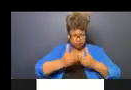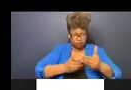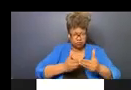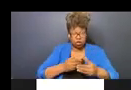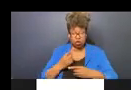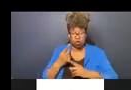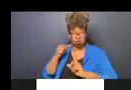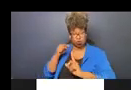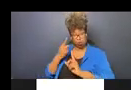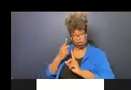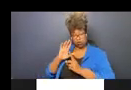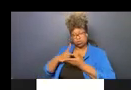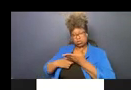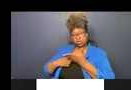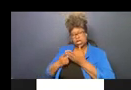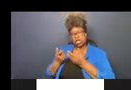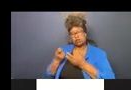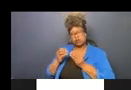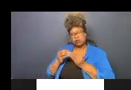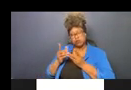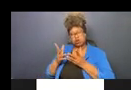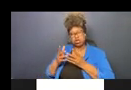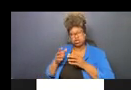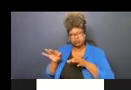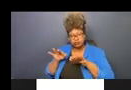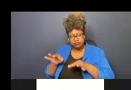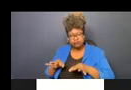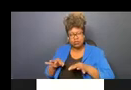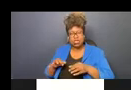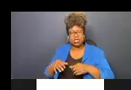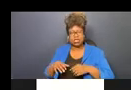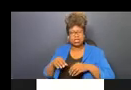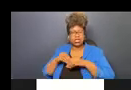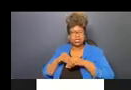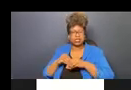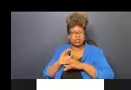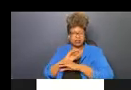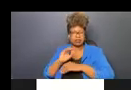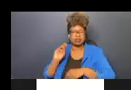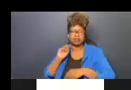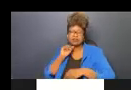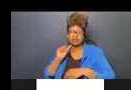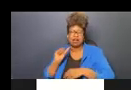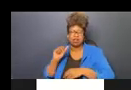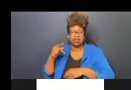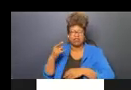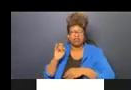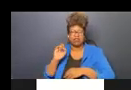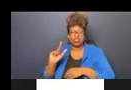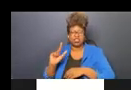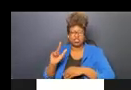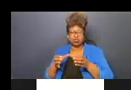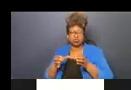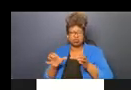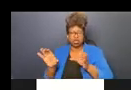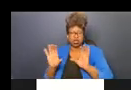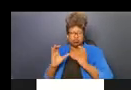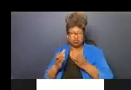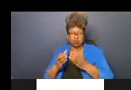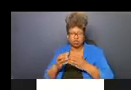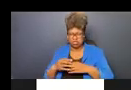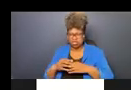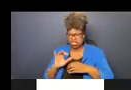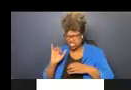in the non-physical breakout group. Is this in the way?